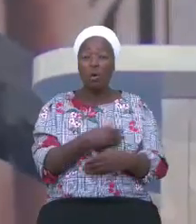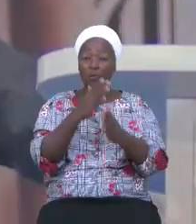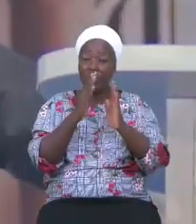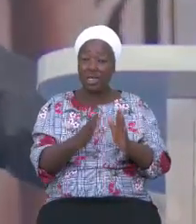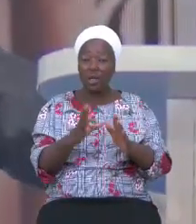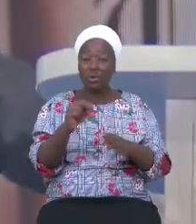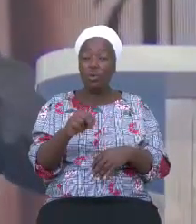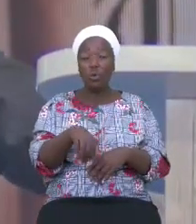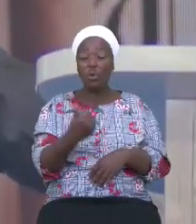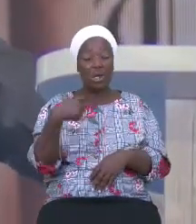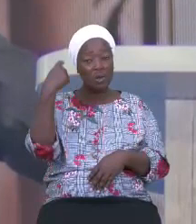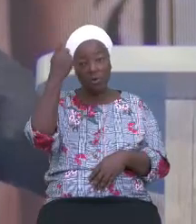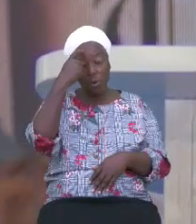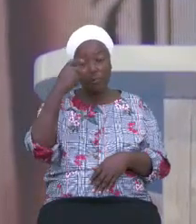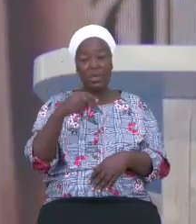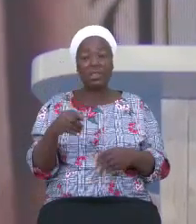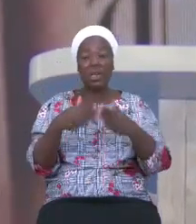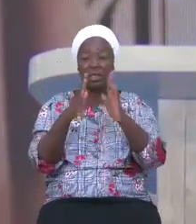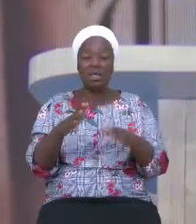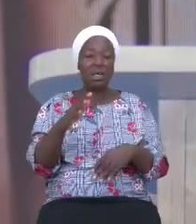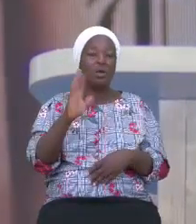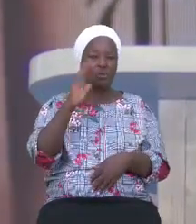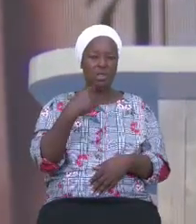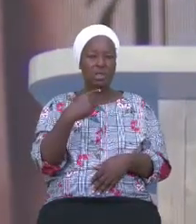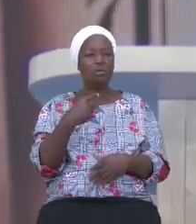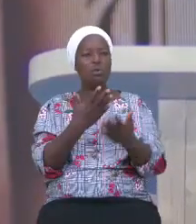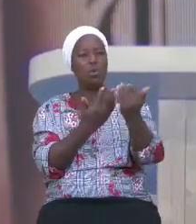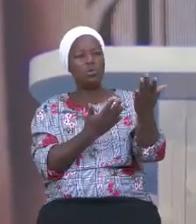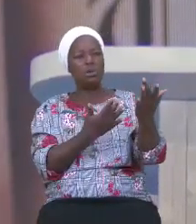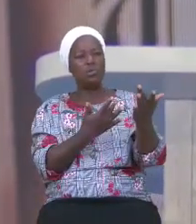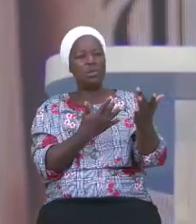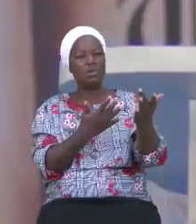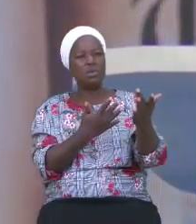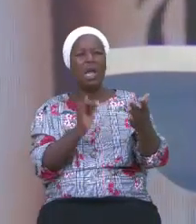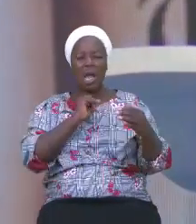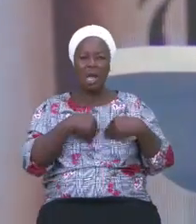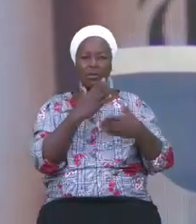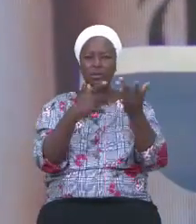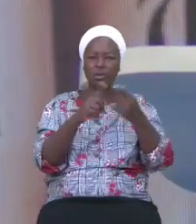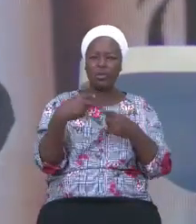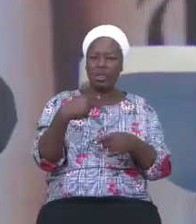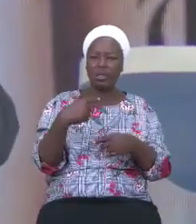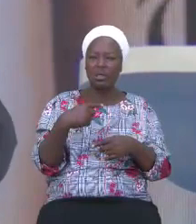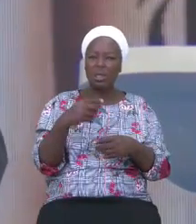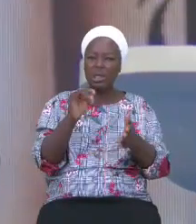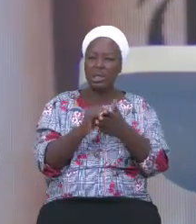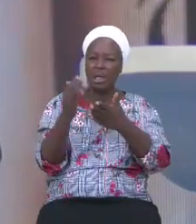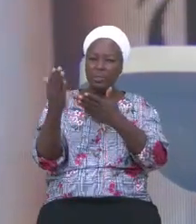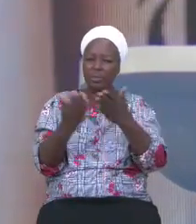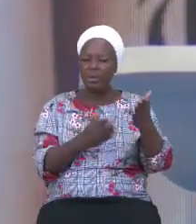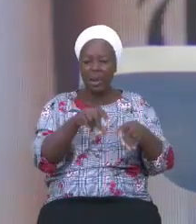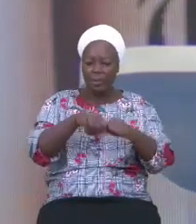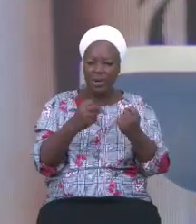other government official will say, hold on, hold on, I have something to say. That breaks the